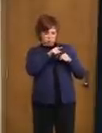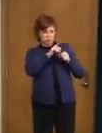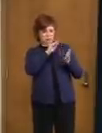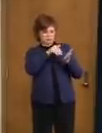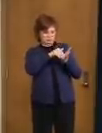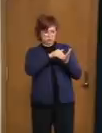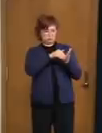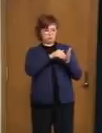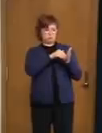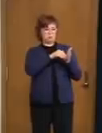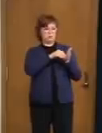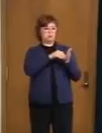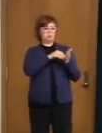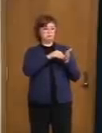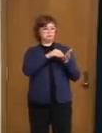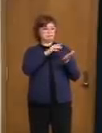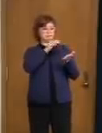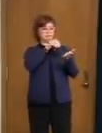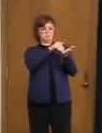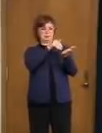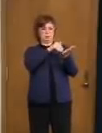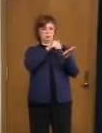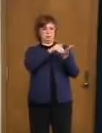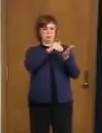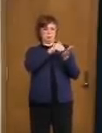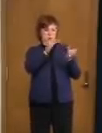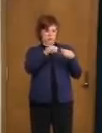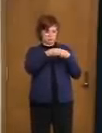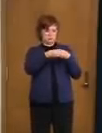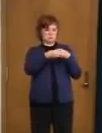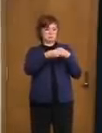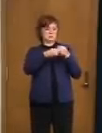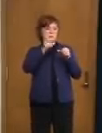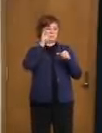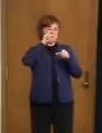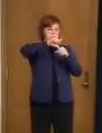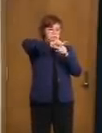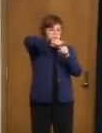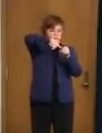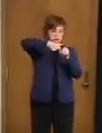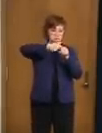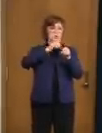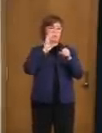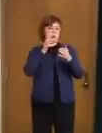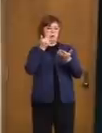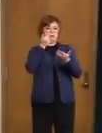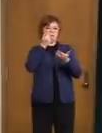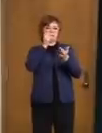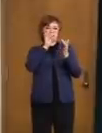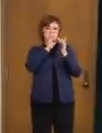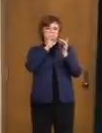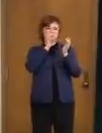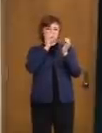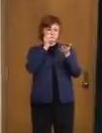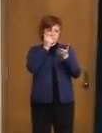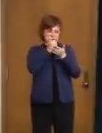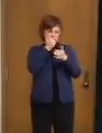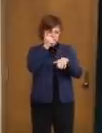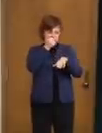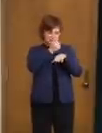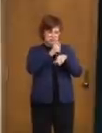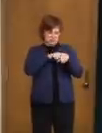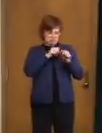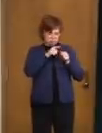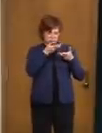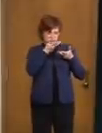of the province have more activity, COVID activity, so there's a bit of a alignment with, vaccine supplies, initially at